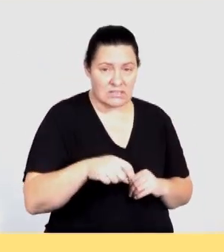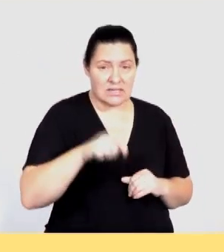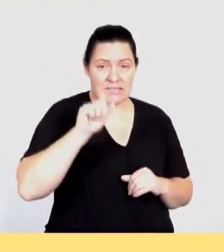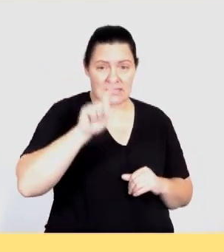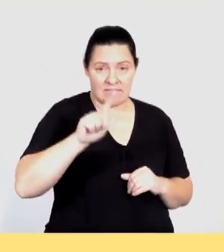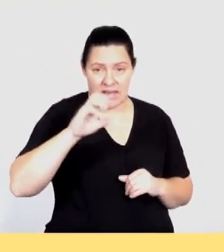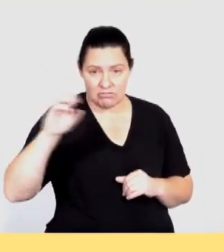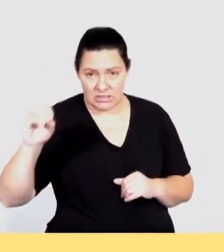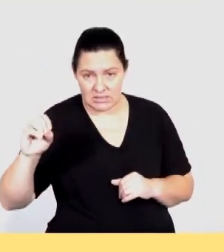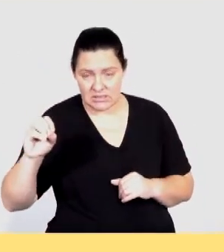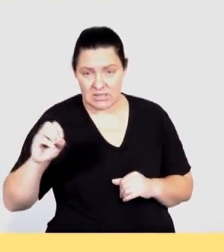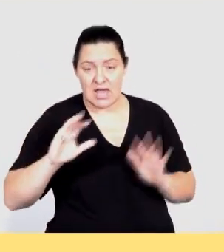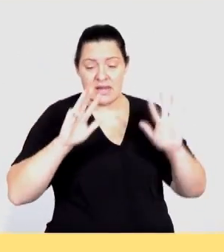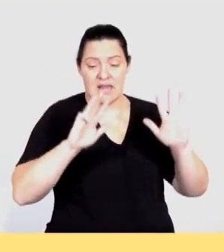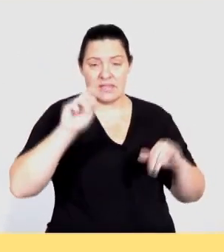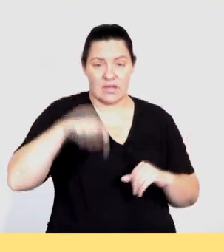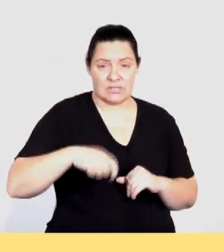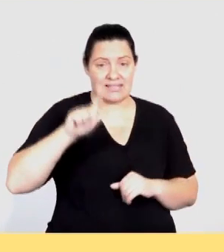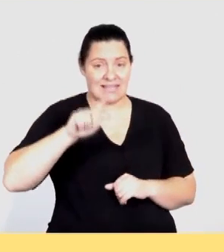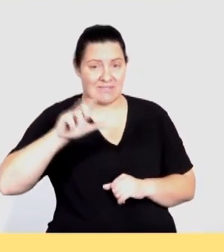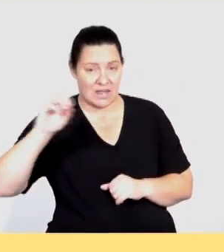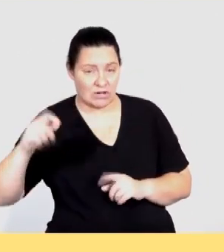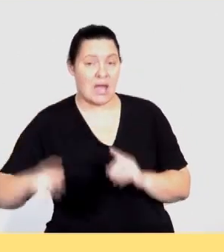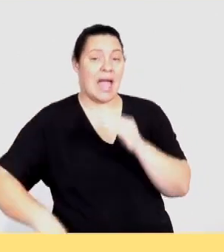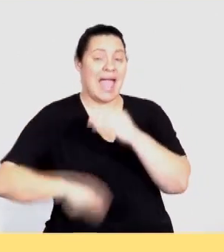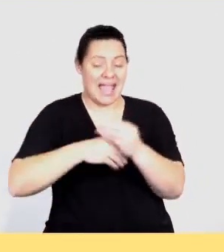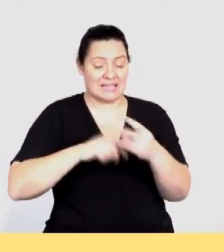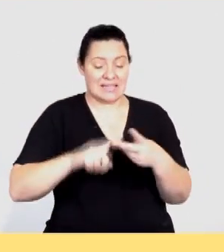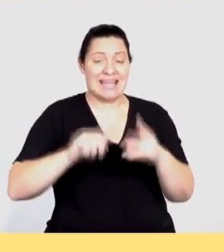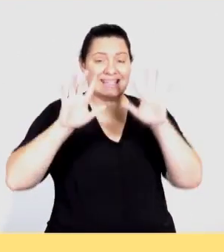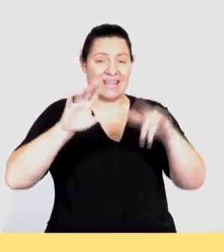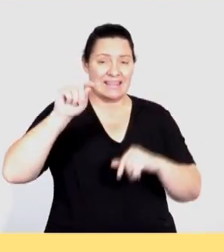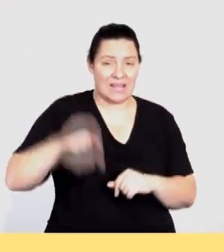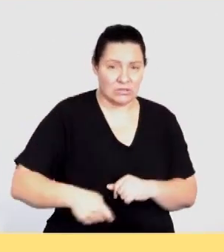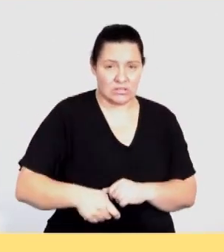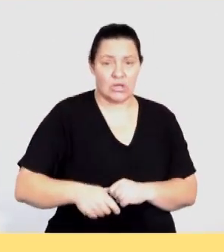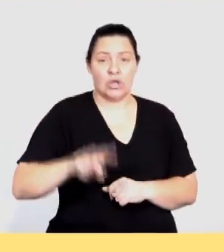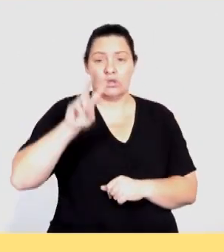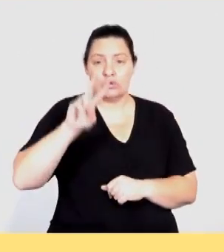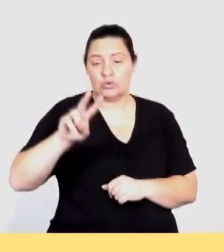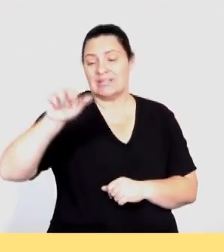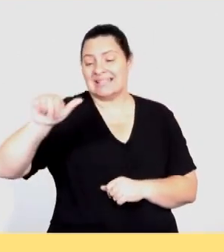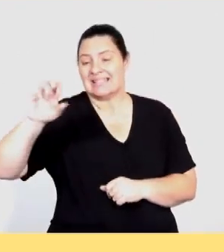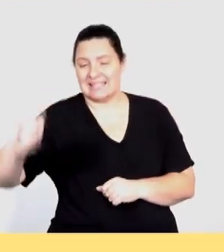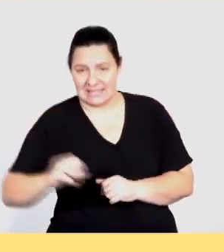Punch 9,700. I'm going to repeat it. 9,700 plus